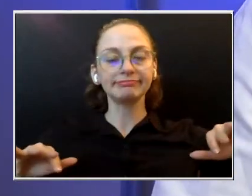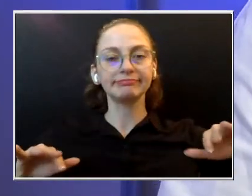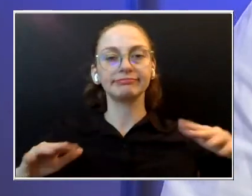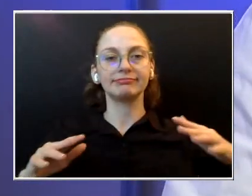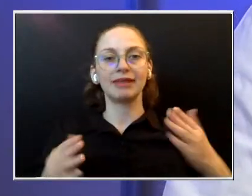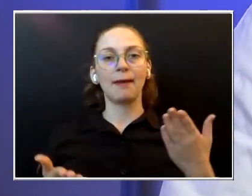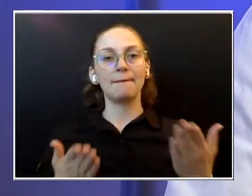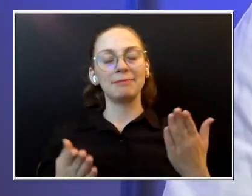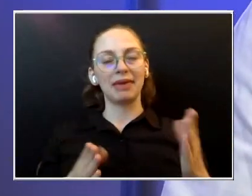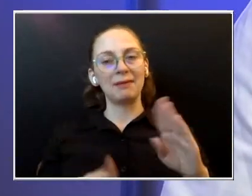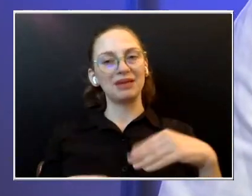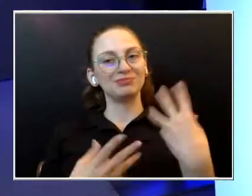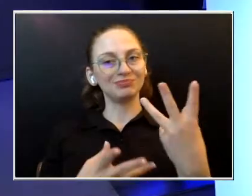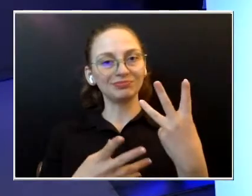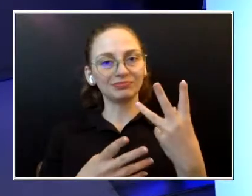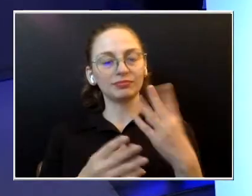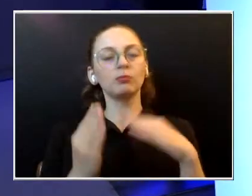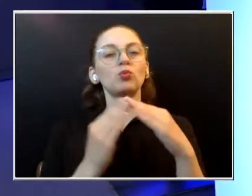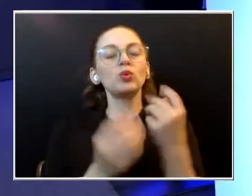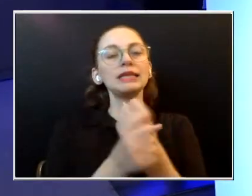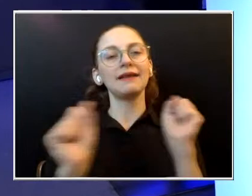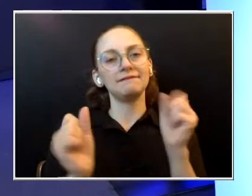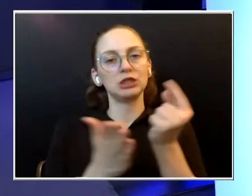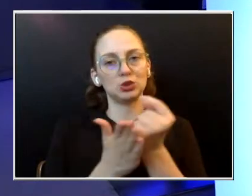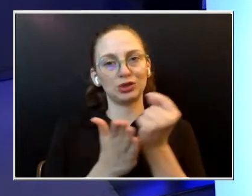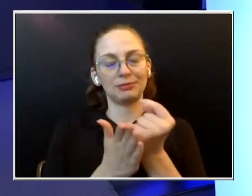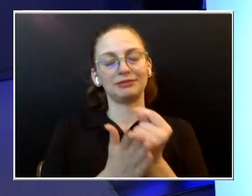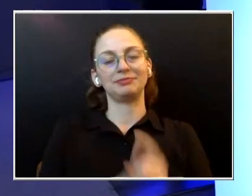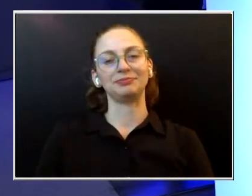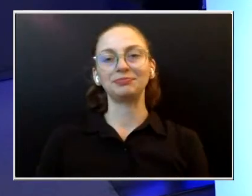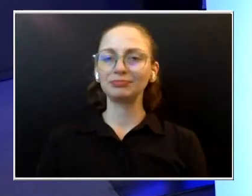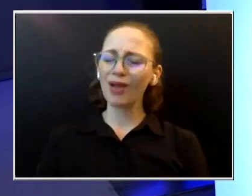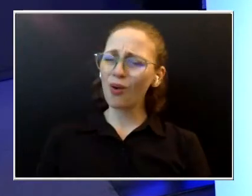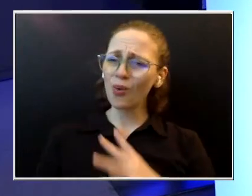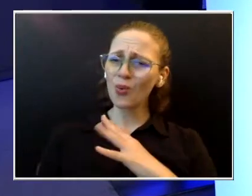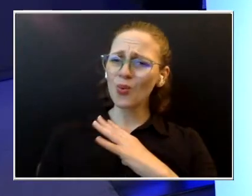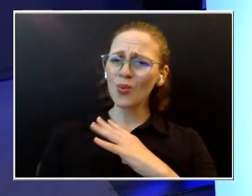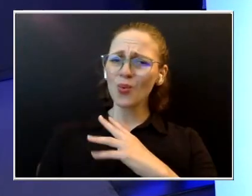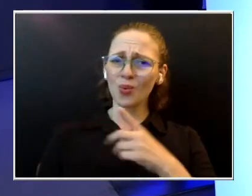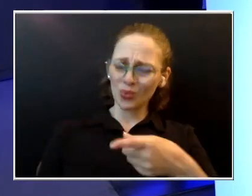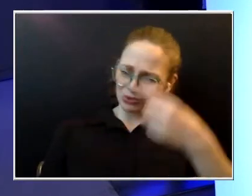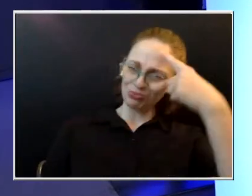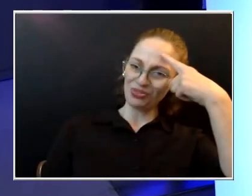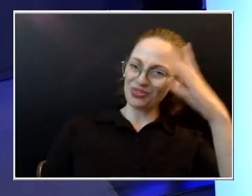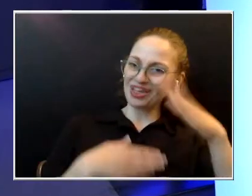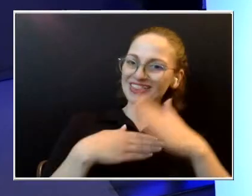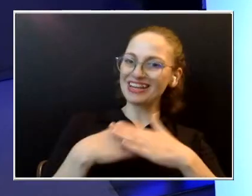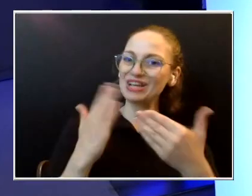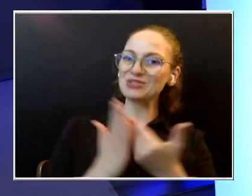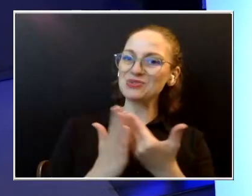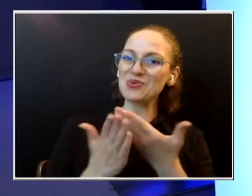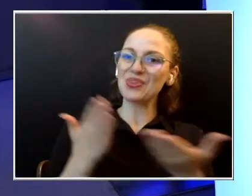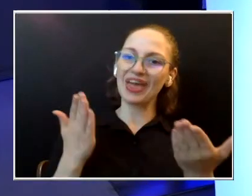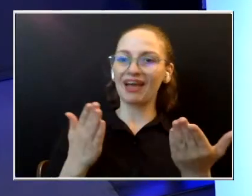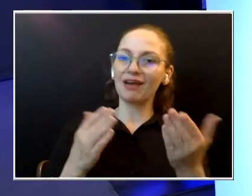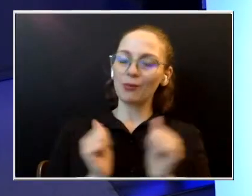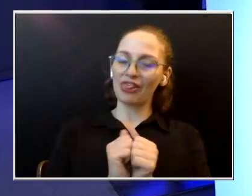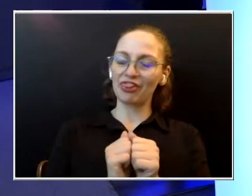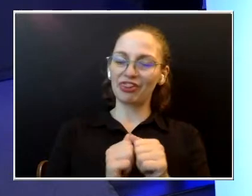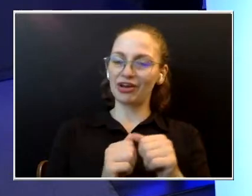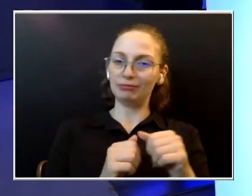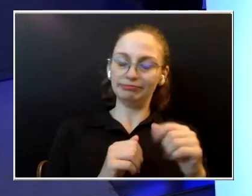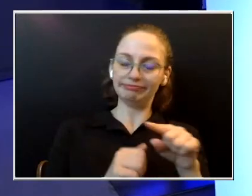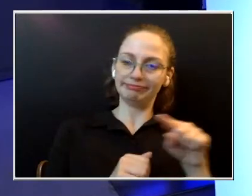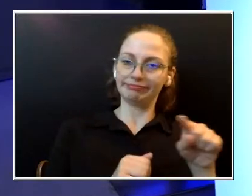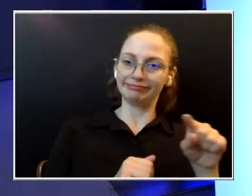for our patients. That's going to be cool. What do you think? What's the next big thing of the Newton or whatever I'm calling it? So I'm